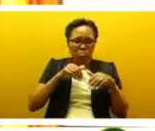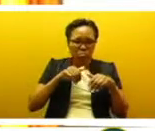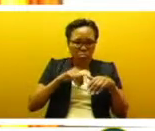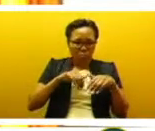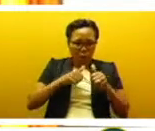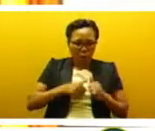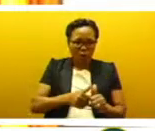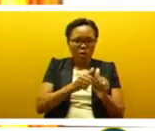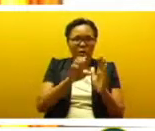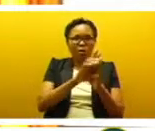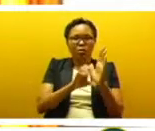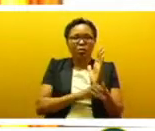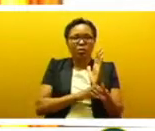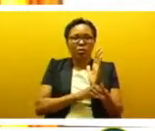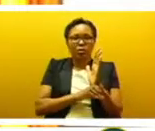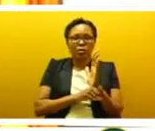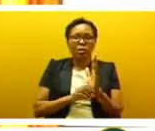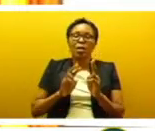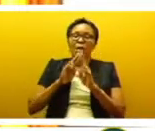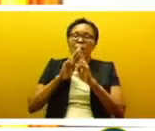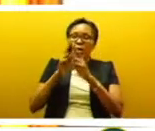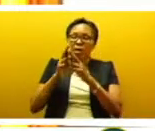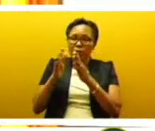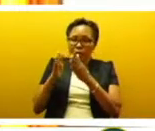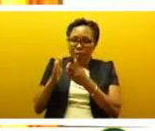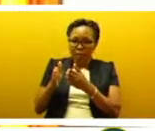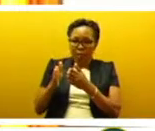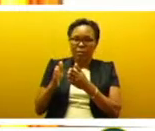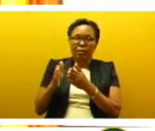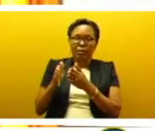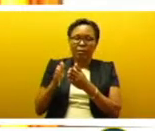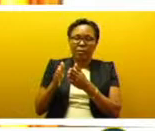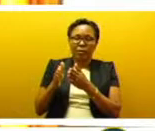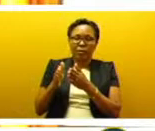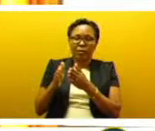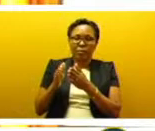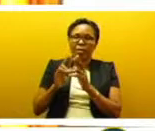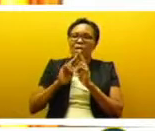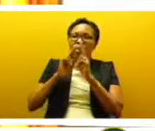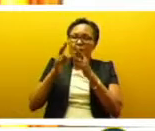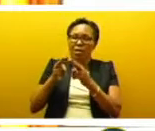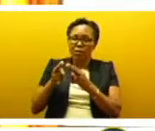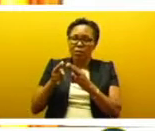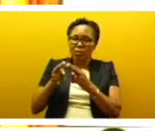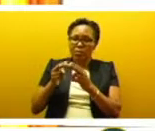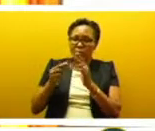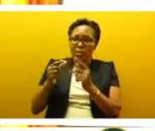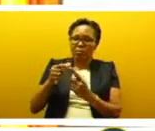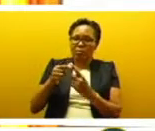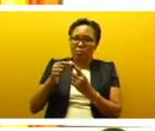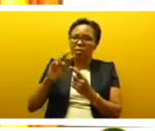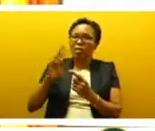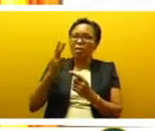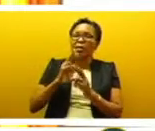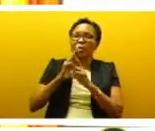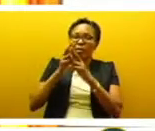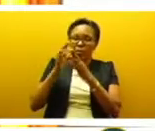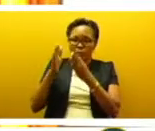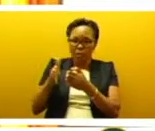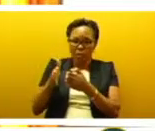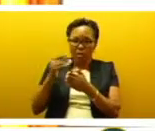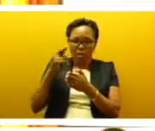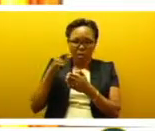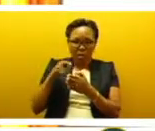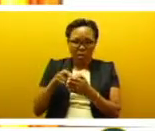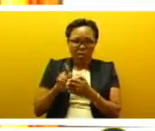The respondents, my lords, have put up, the second respondents have put